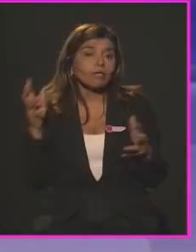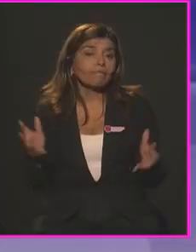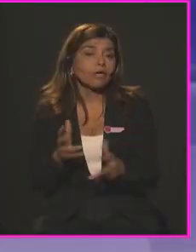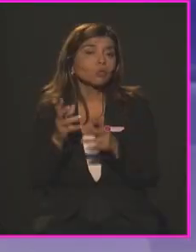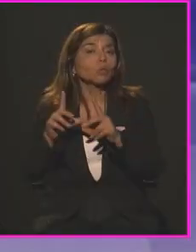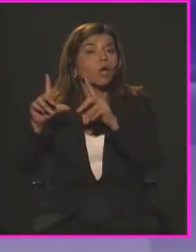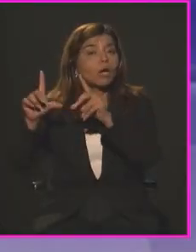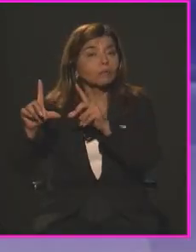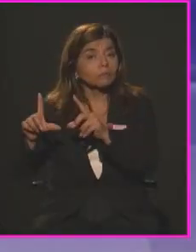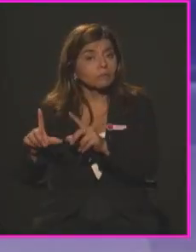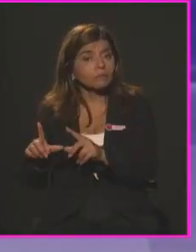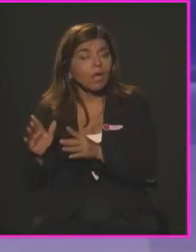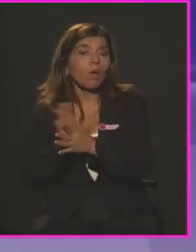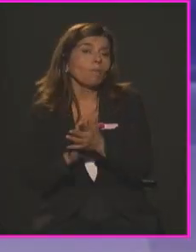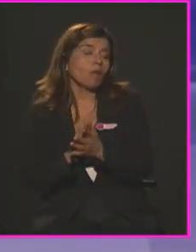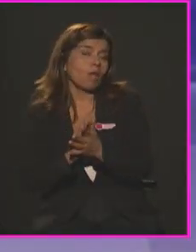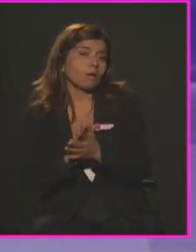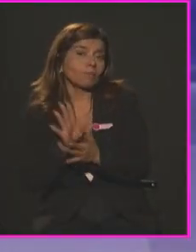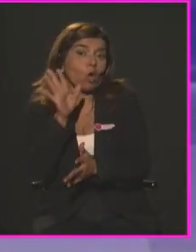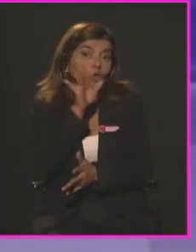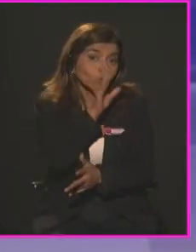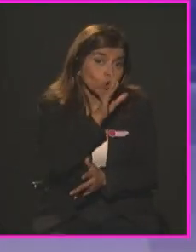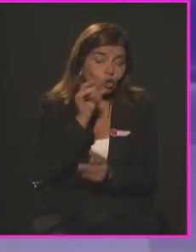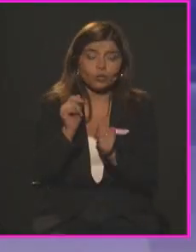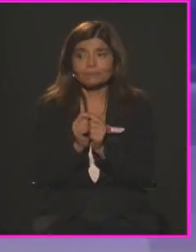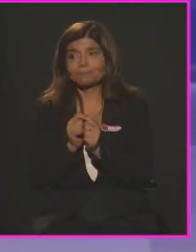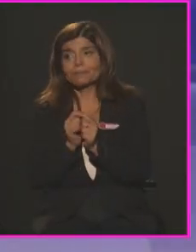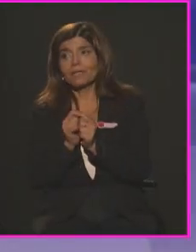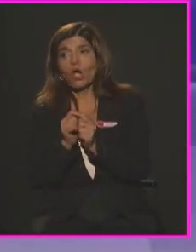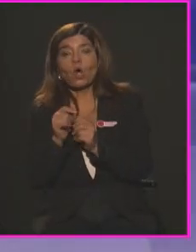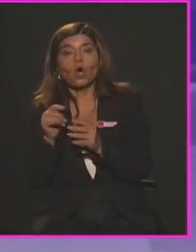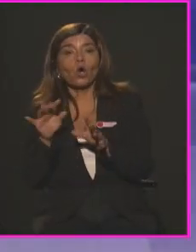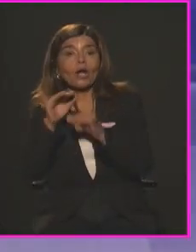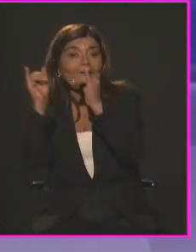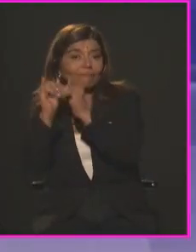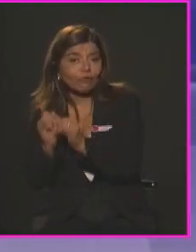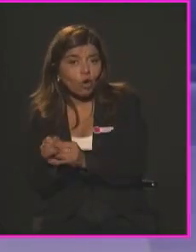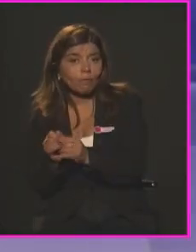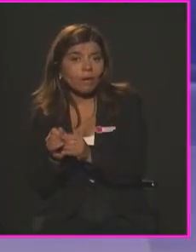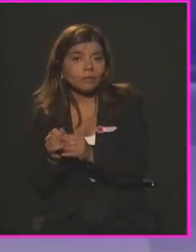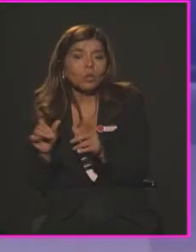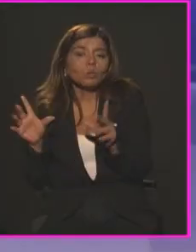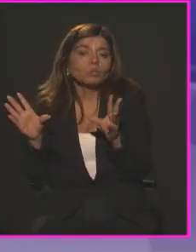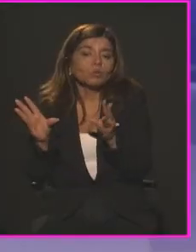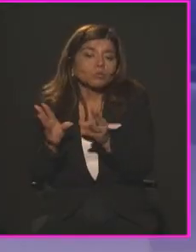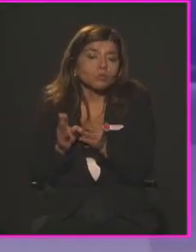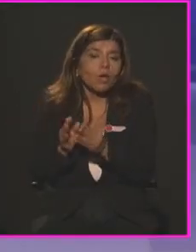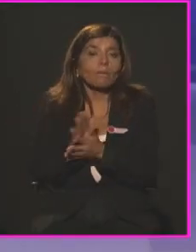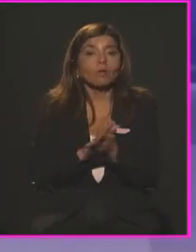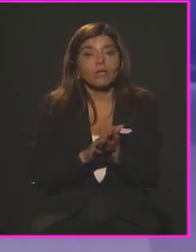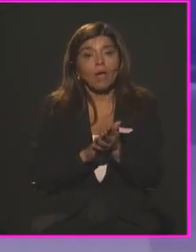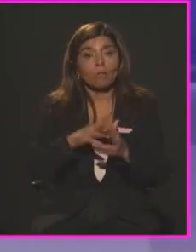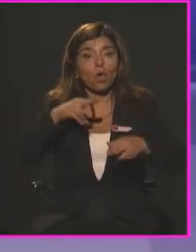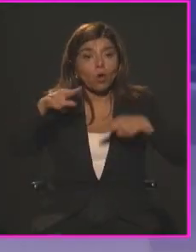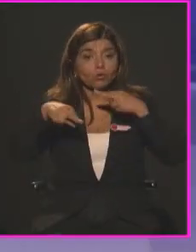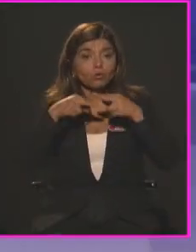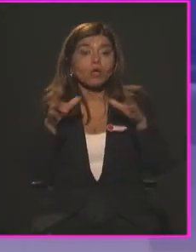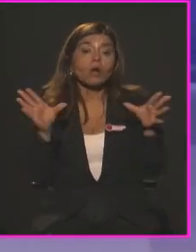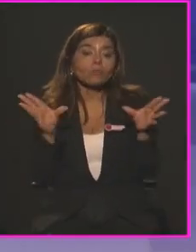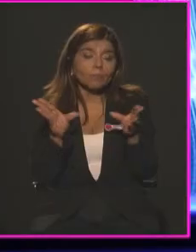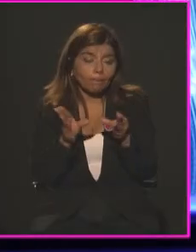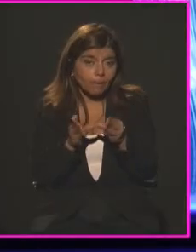too small. It might mean that a restaurant makes their menu smaller so that they don't have to carry as much